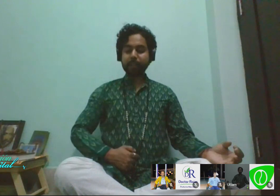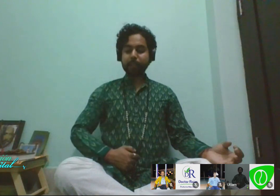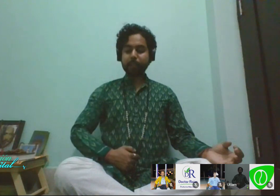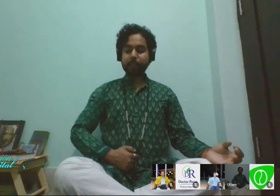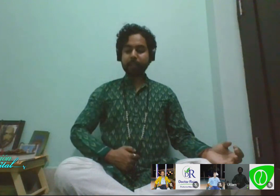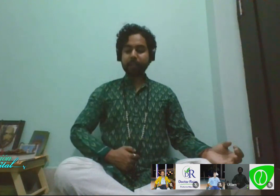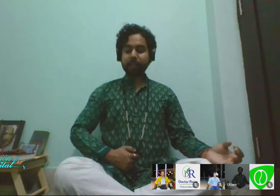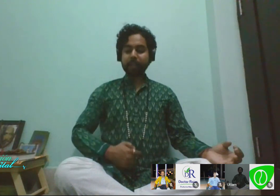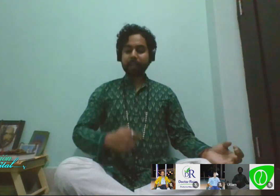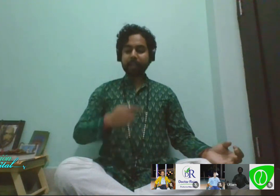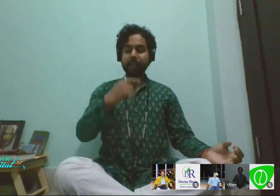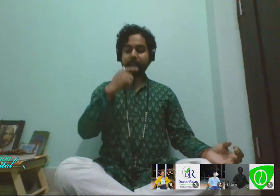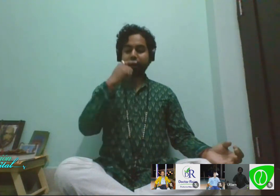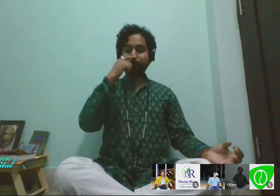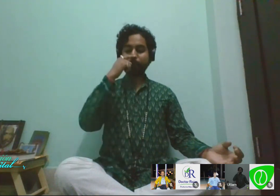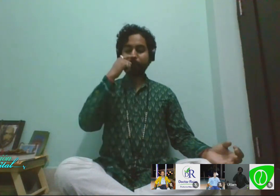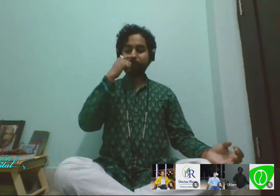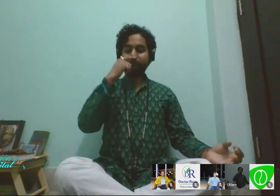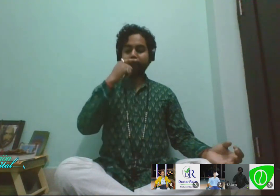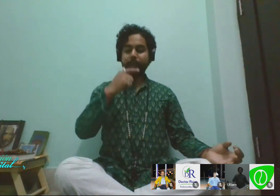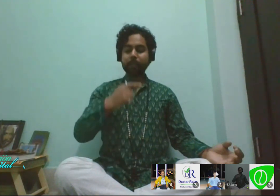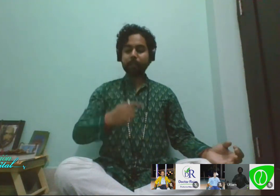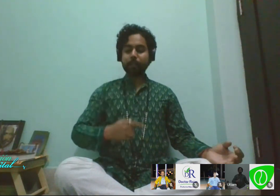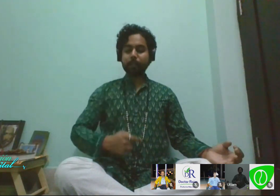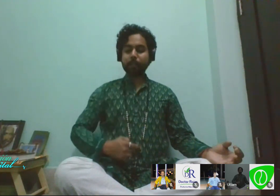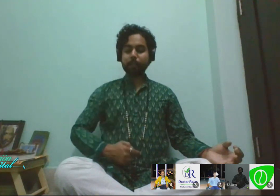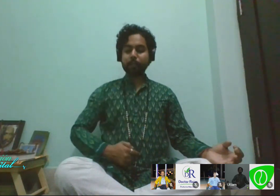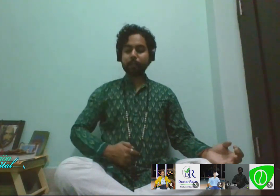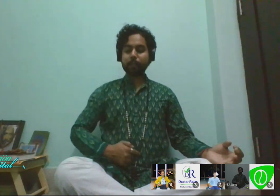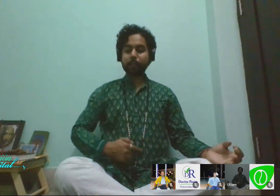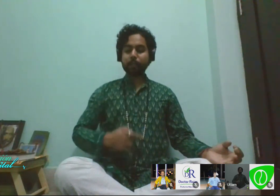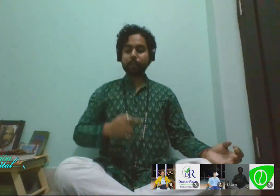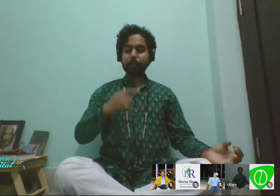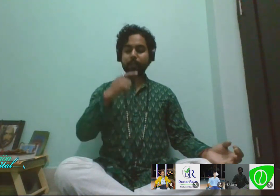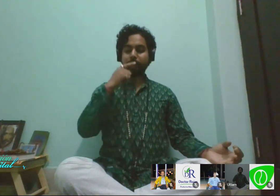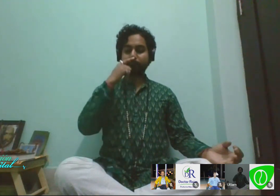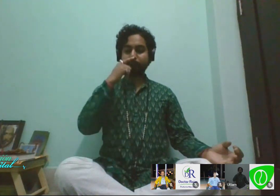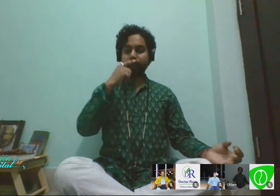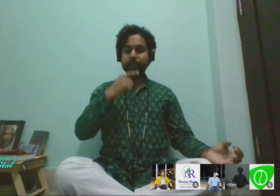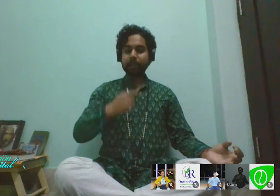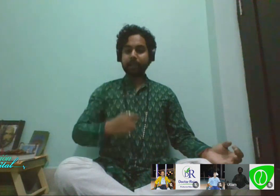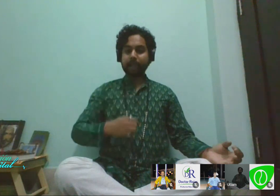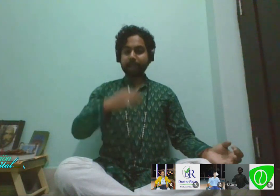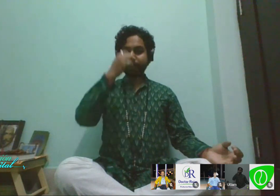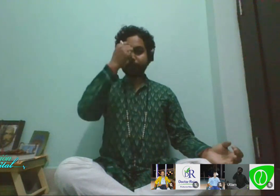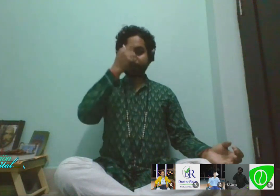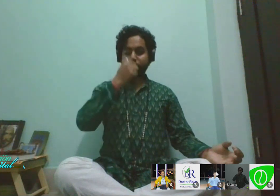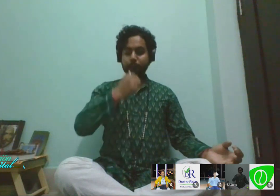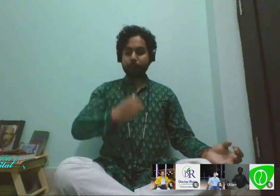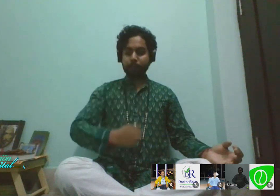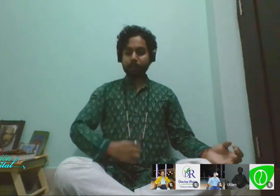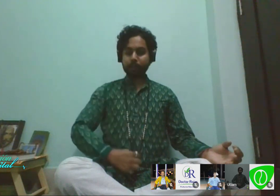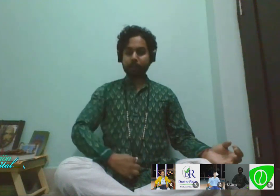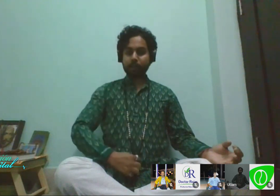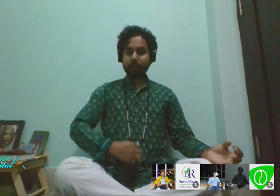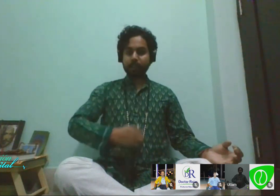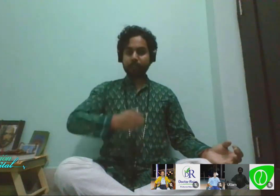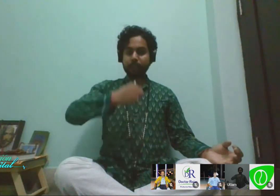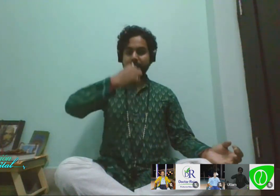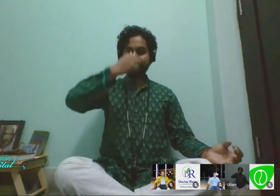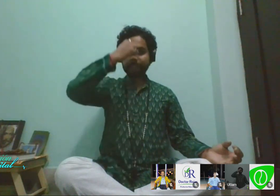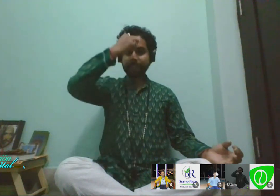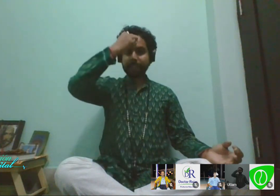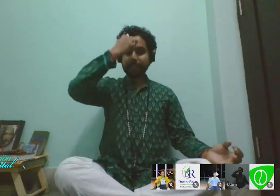the breath is moving in and out from the navel to the nose, nose to the navel, and just try to focus on